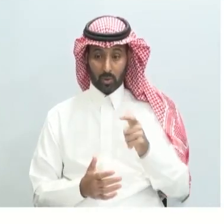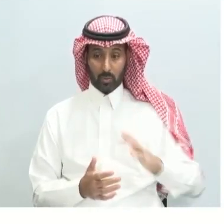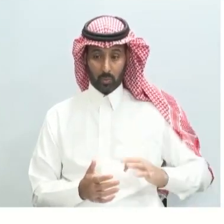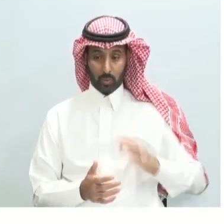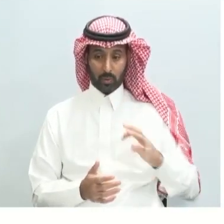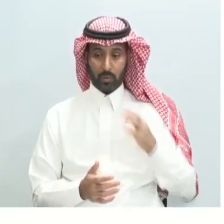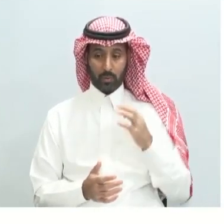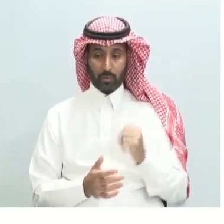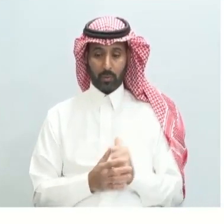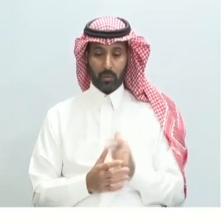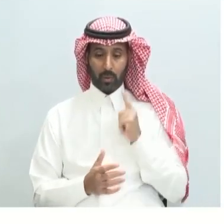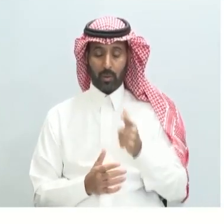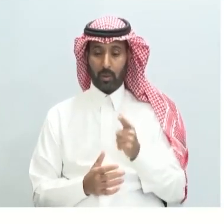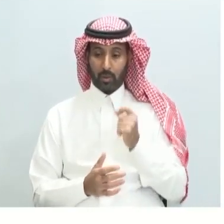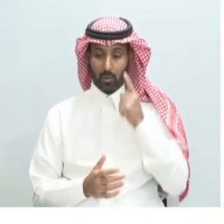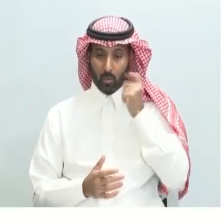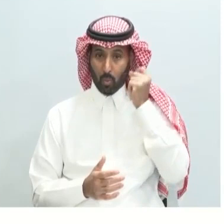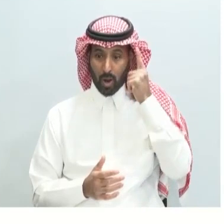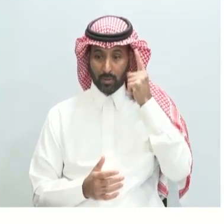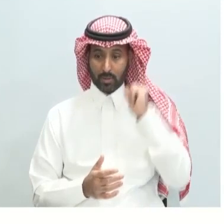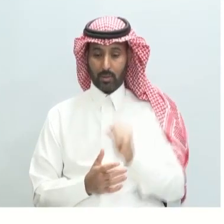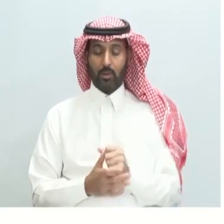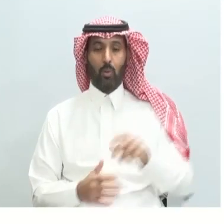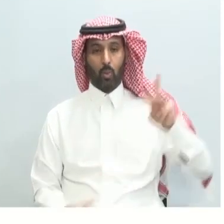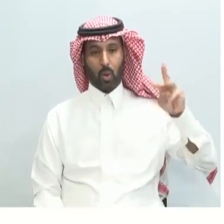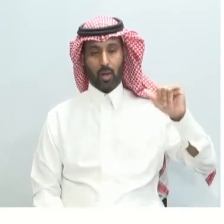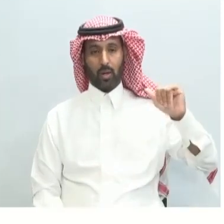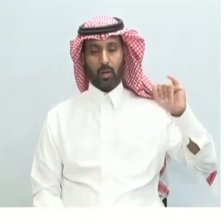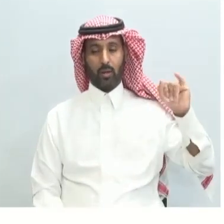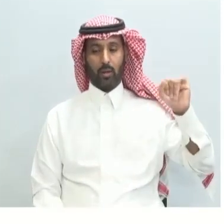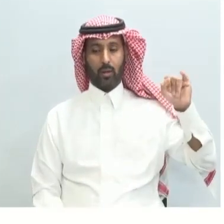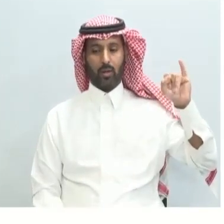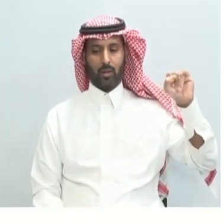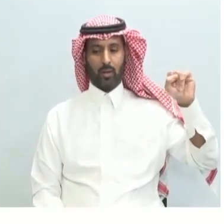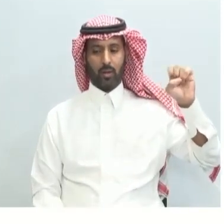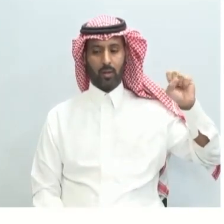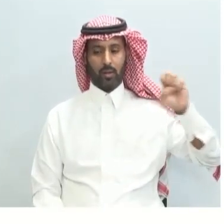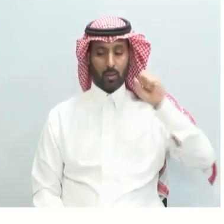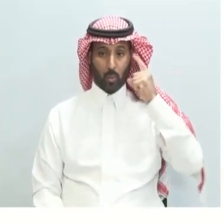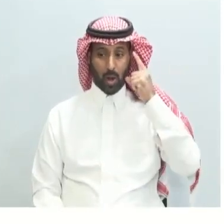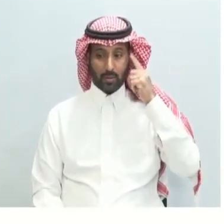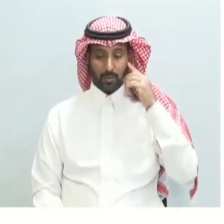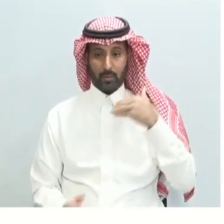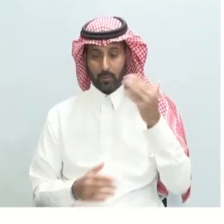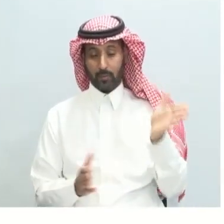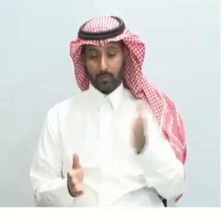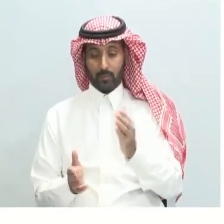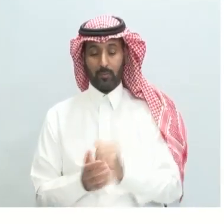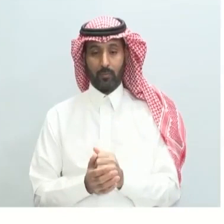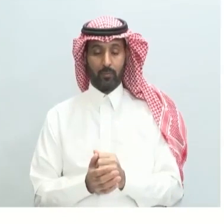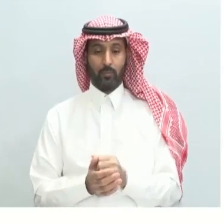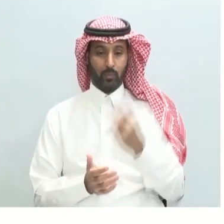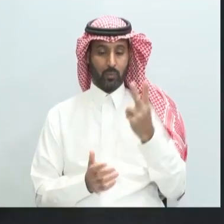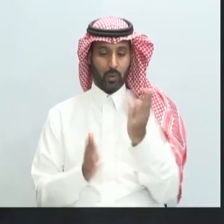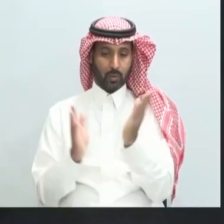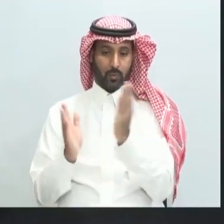wealthy, and wise. Very good. Now, let us move on to the